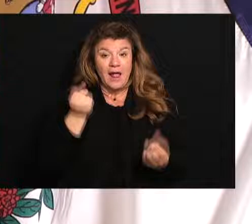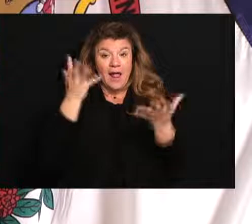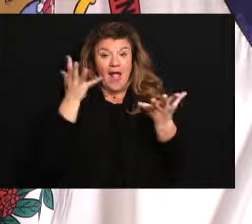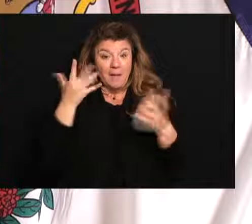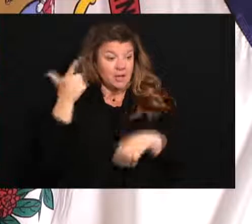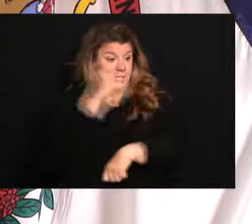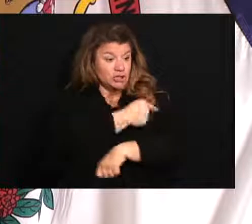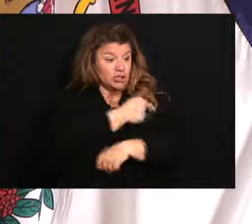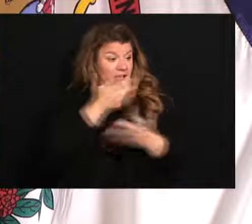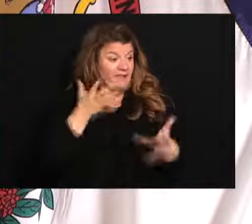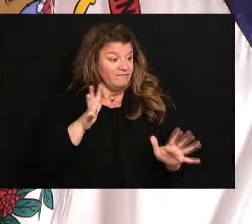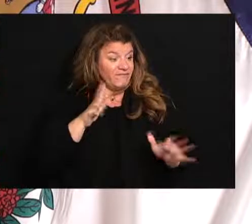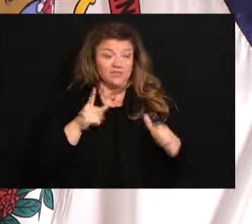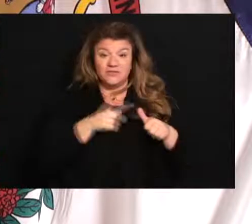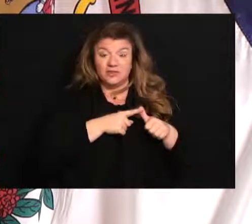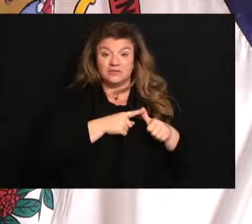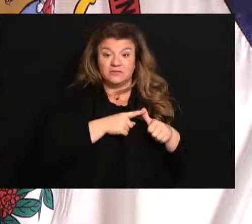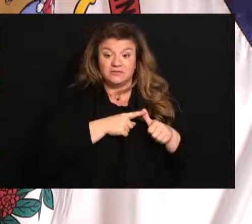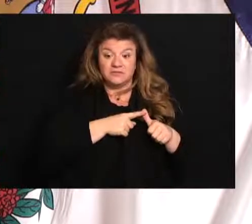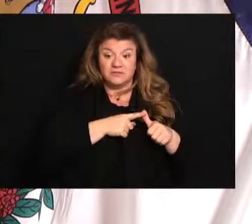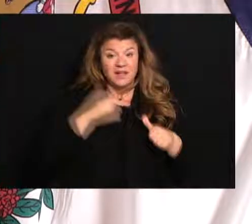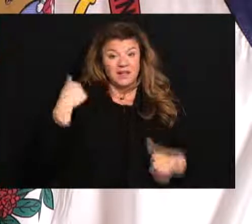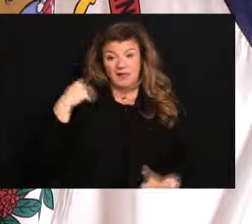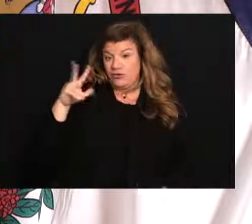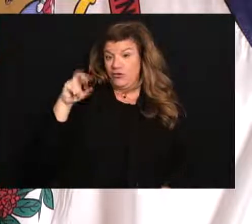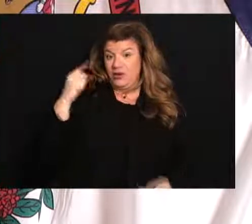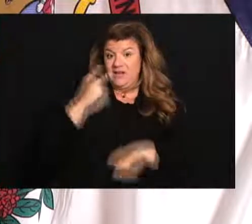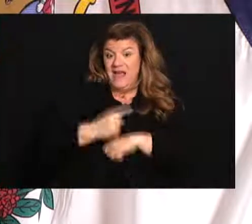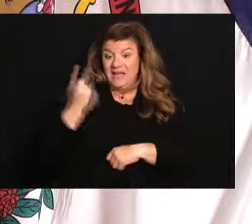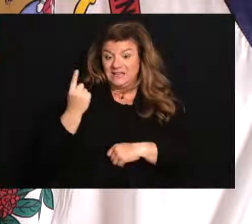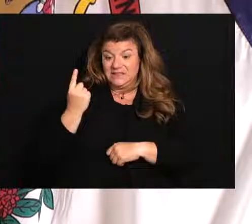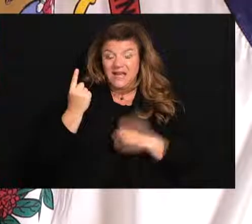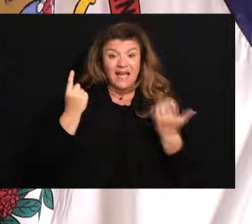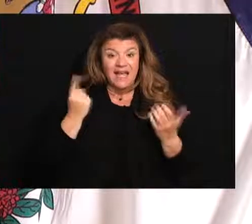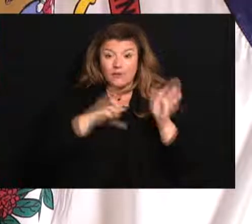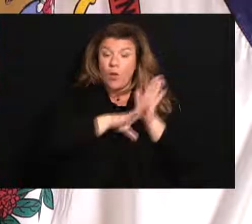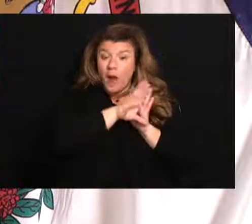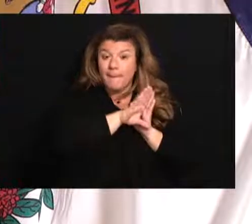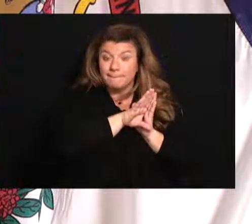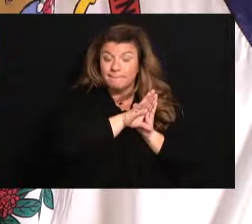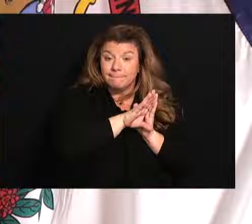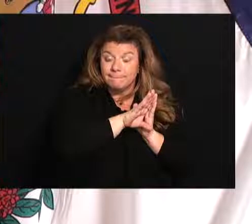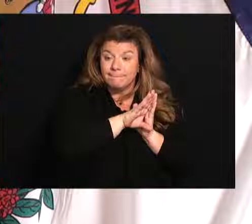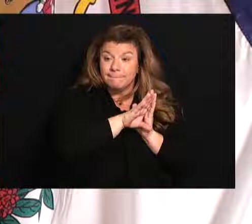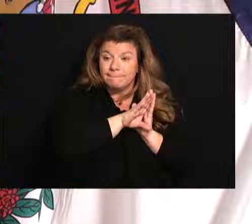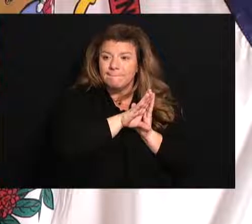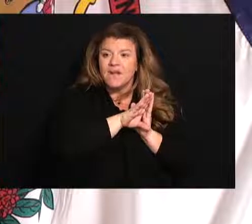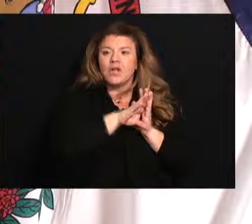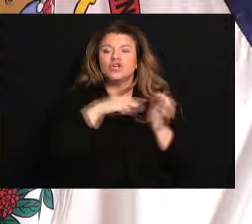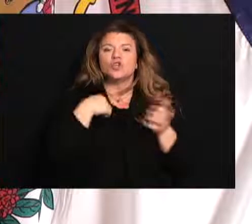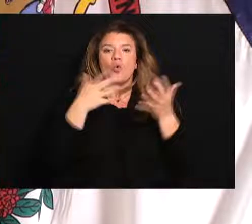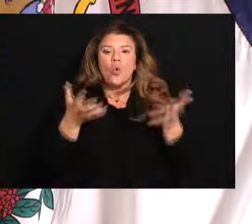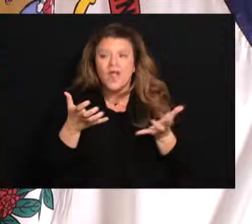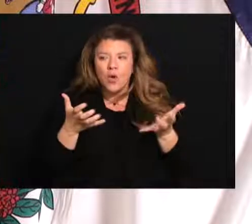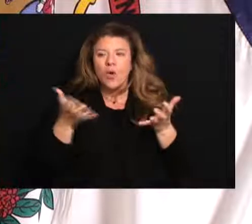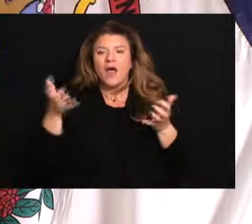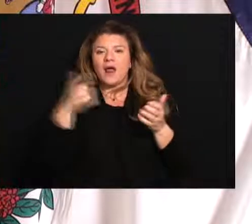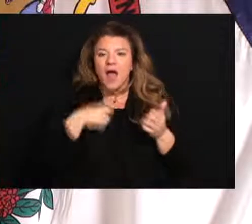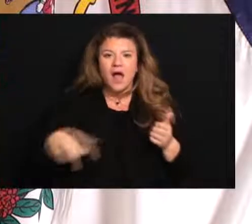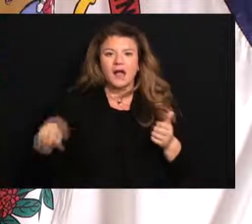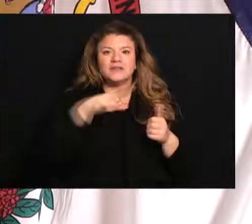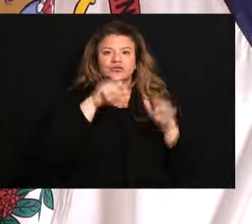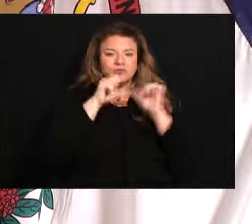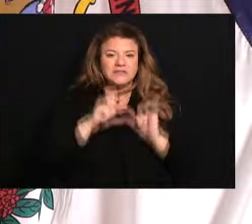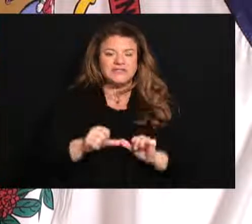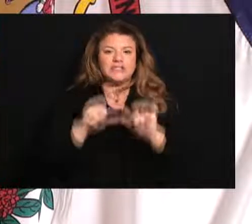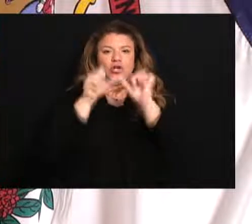in the last few days or the last 30 days. It's substantial. And so we want to all continue to try to